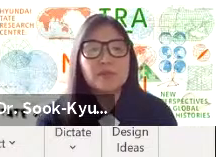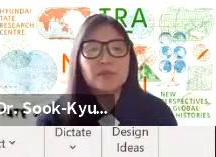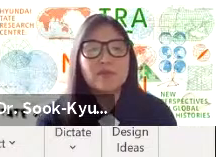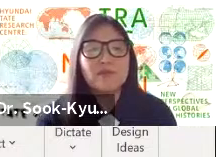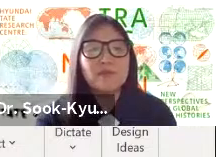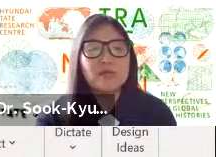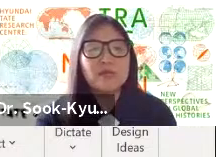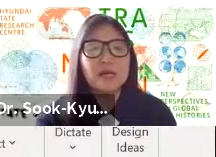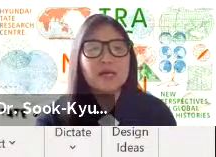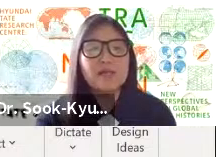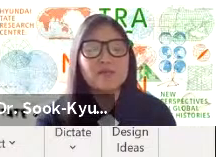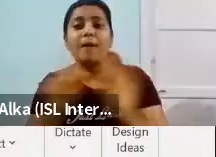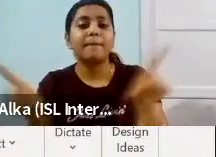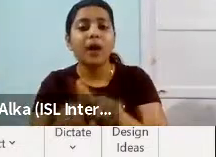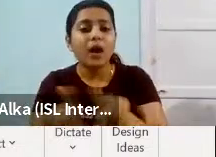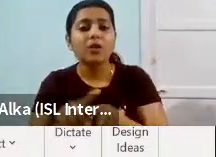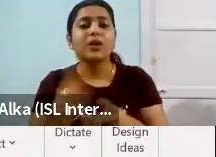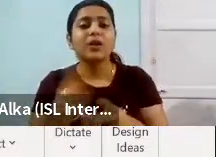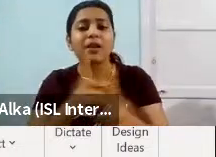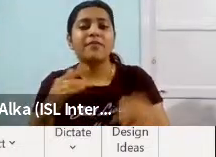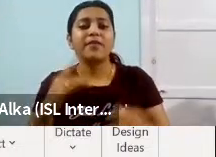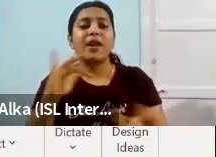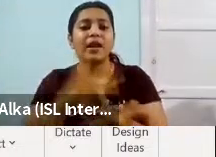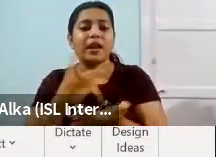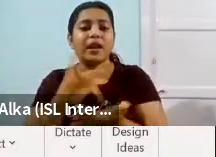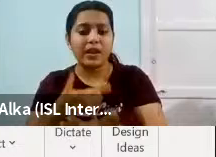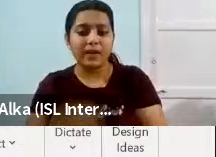developed different kind of